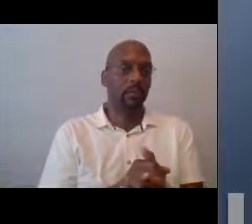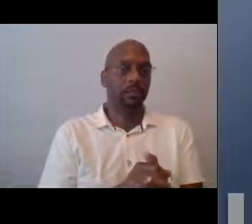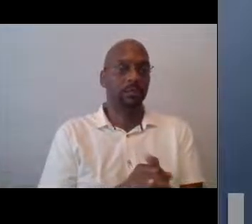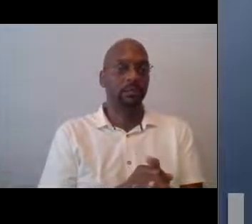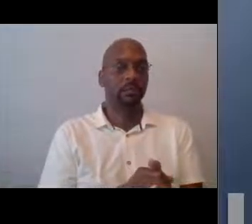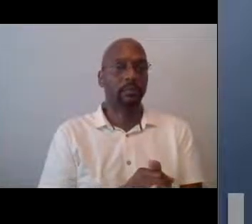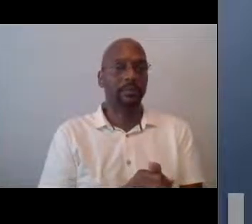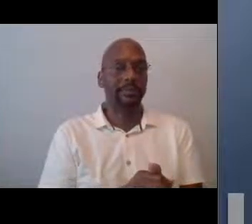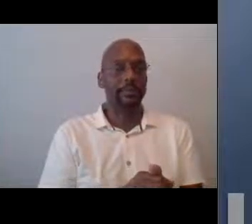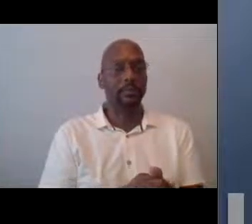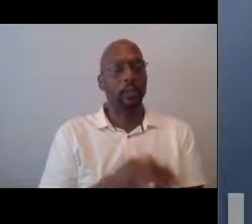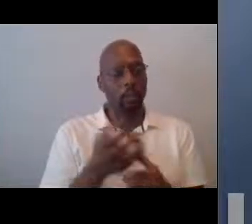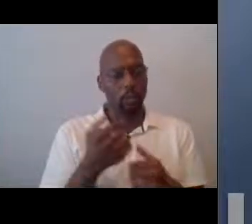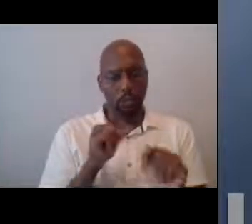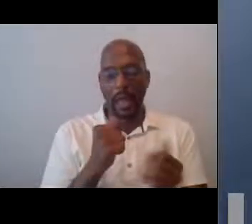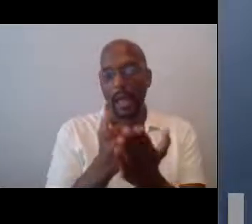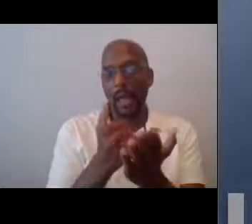in trying to help